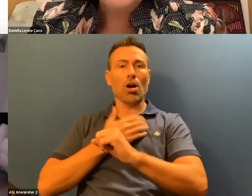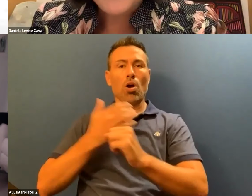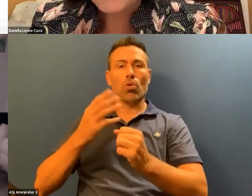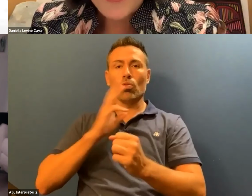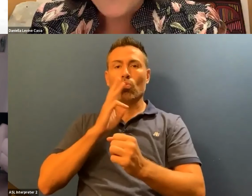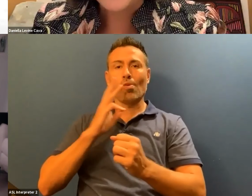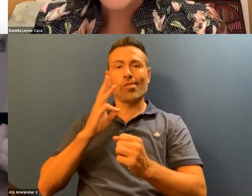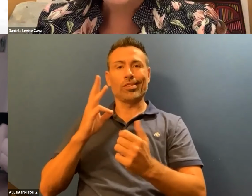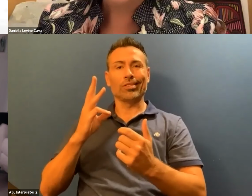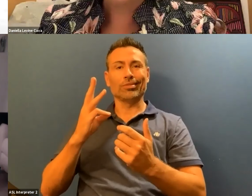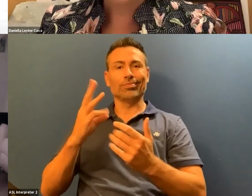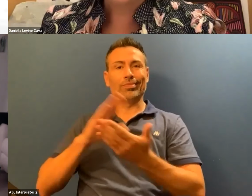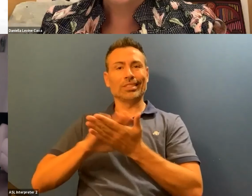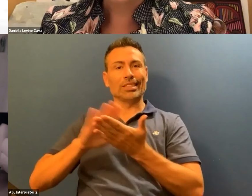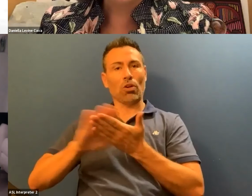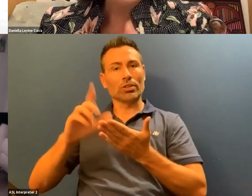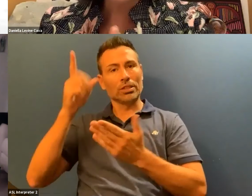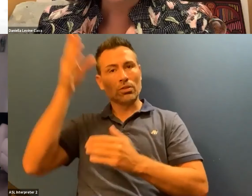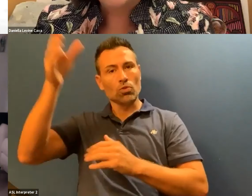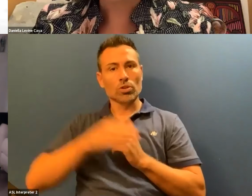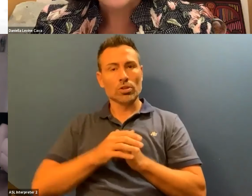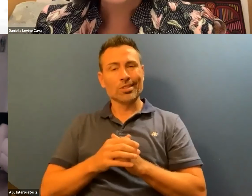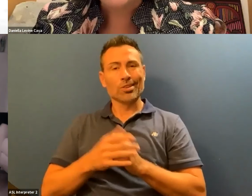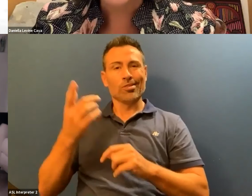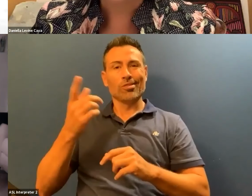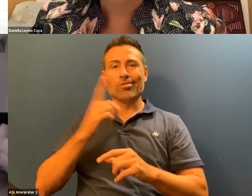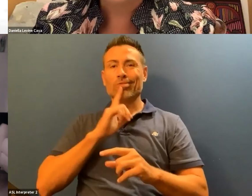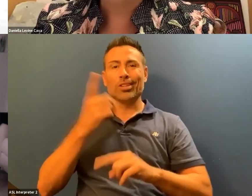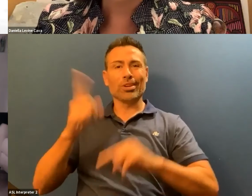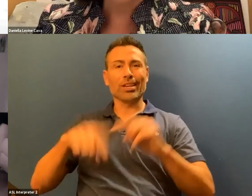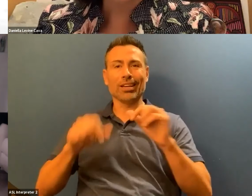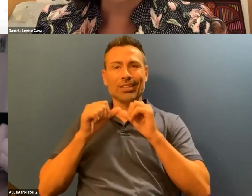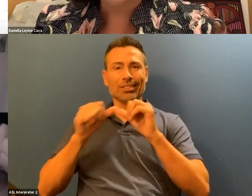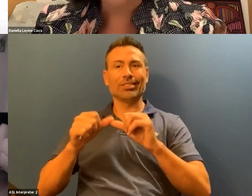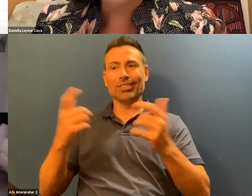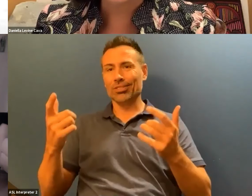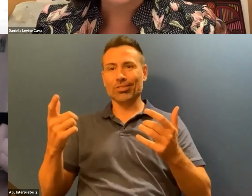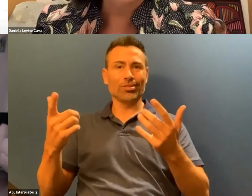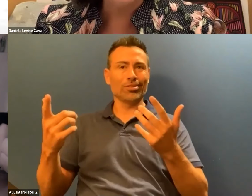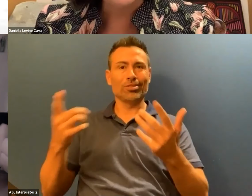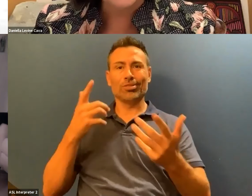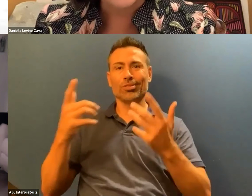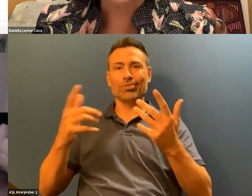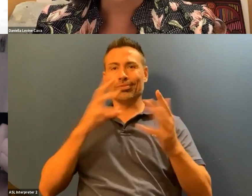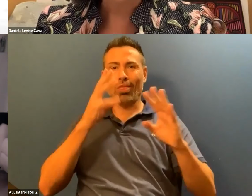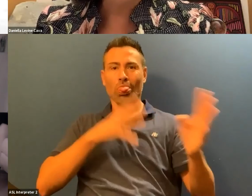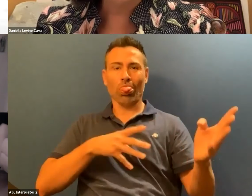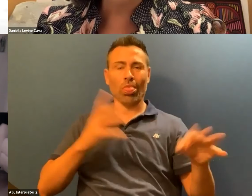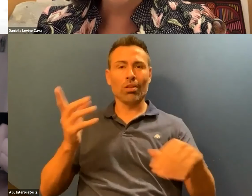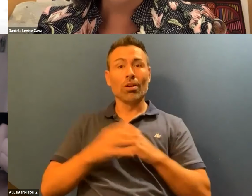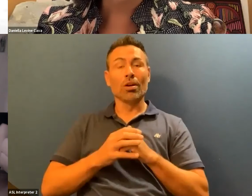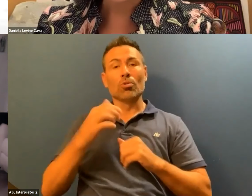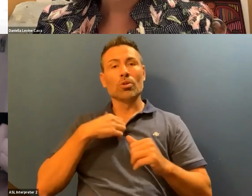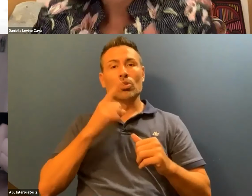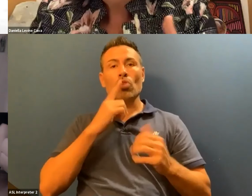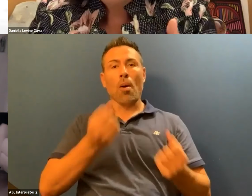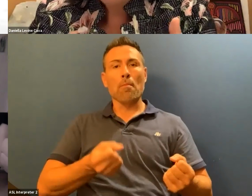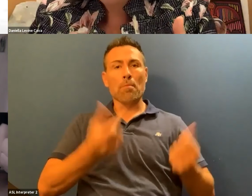there's no playing around with this situation. We just saw tens of thousands of dead fish, and there was another fish kill over this weekend, not as